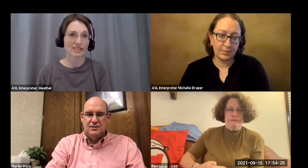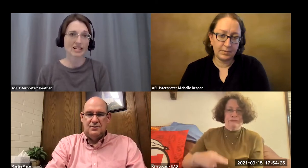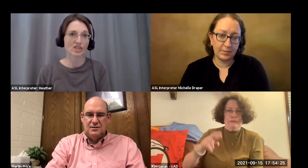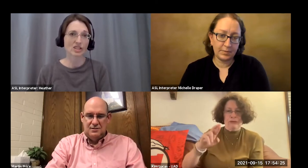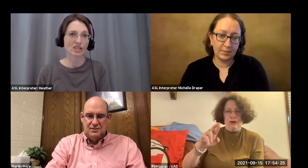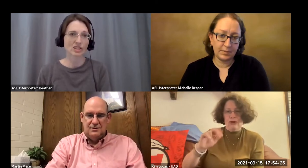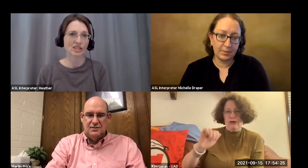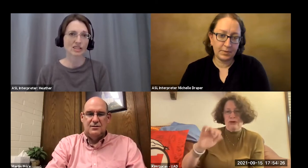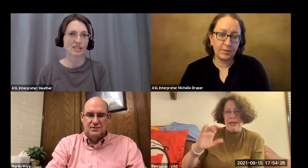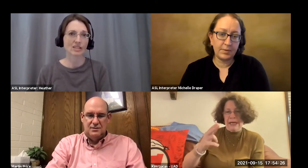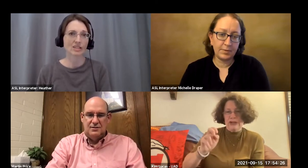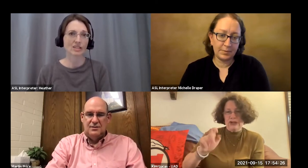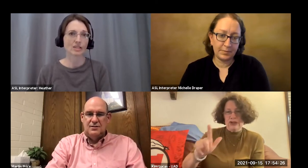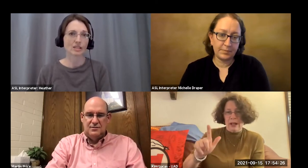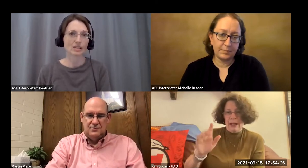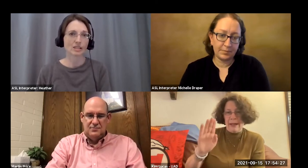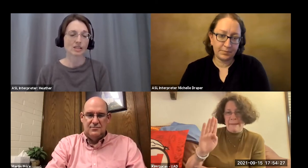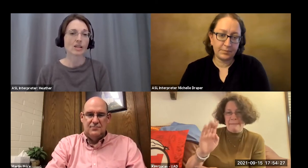educational presentation